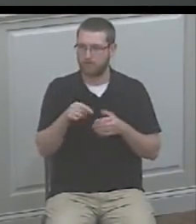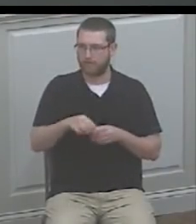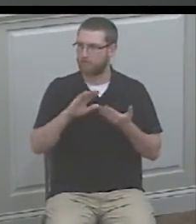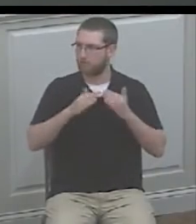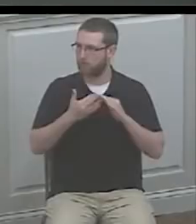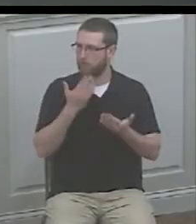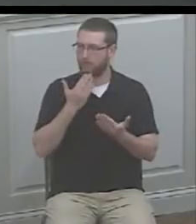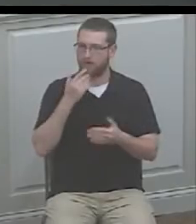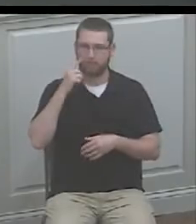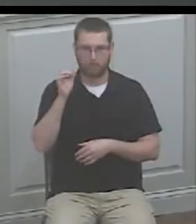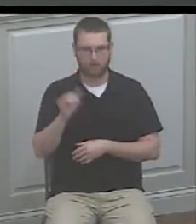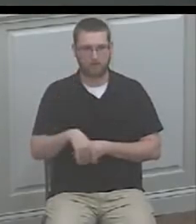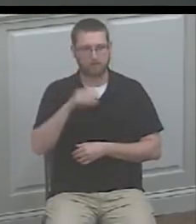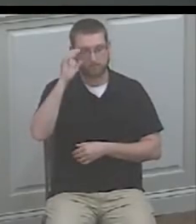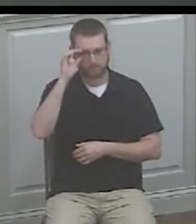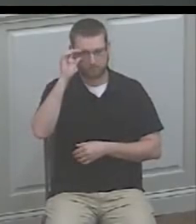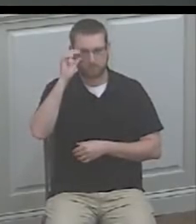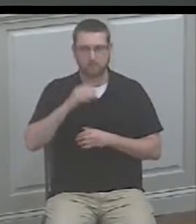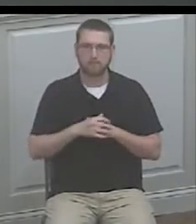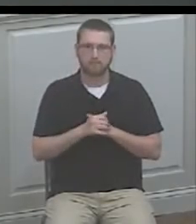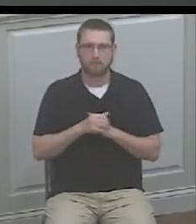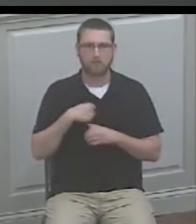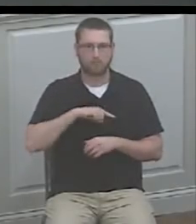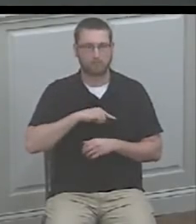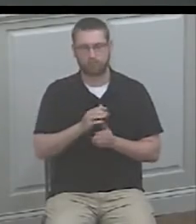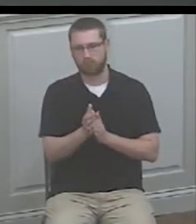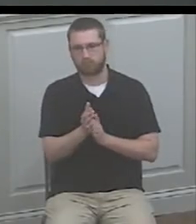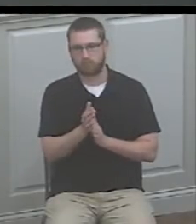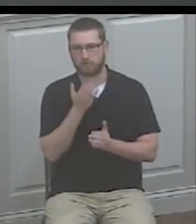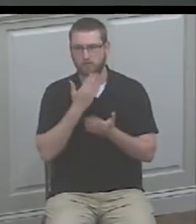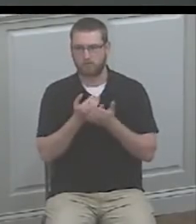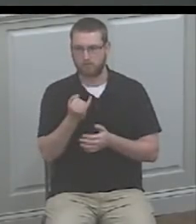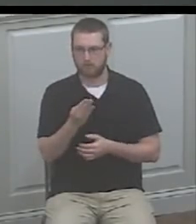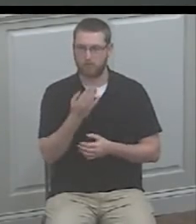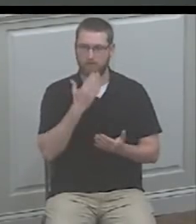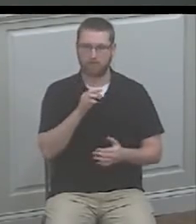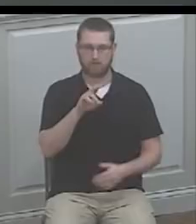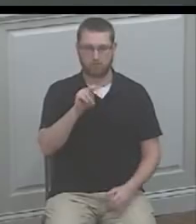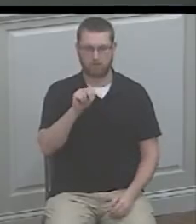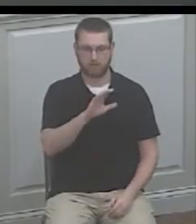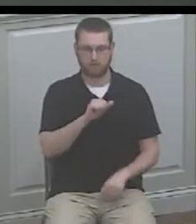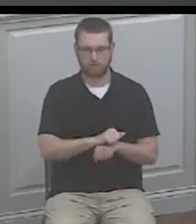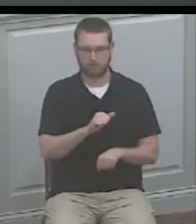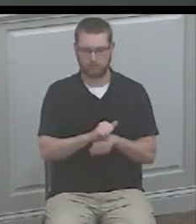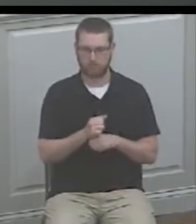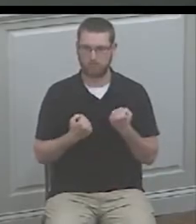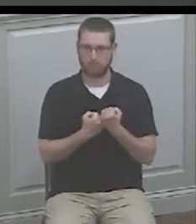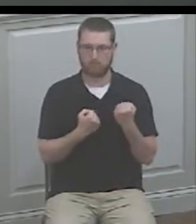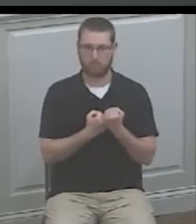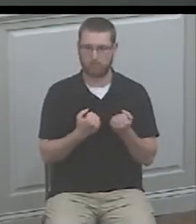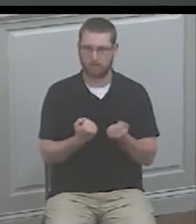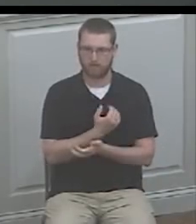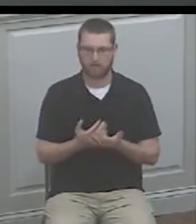community with. So we do appreciate that, and we commend that forward thinking on Mr. Scott's behalf. We do hope, as